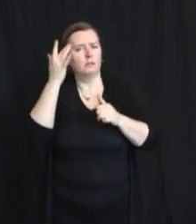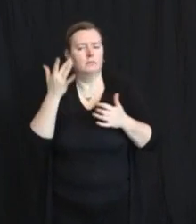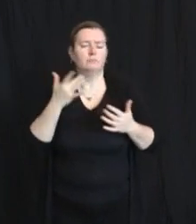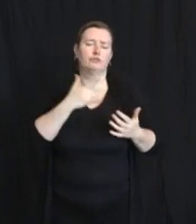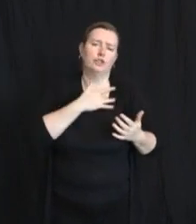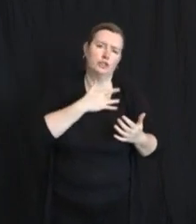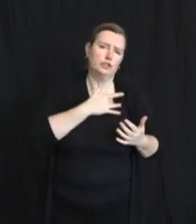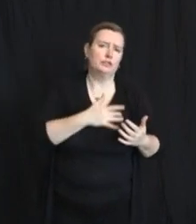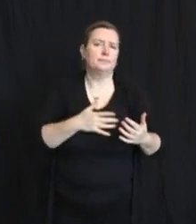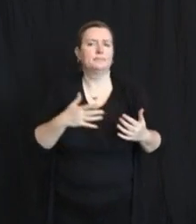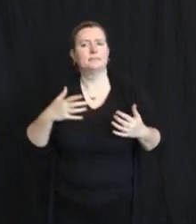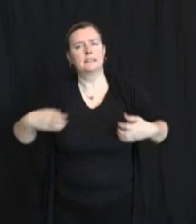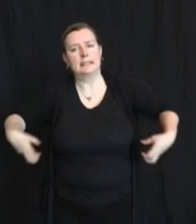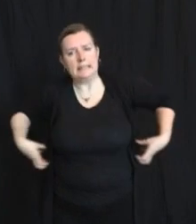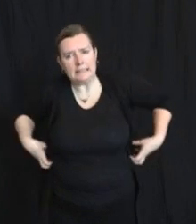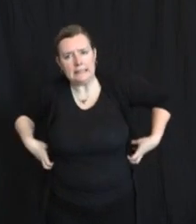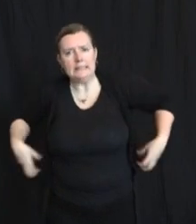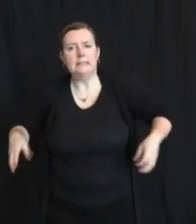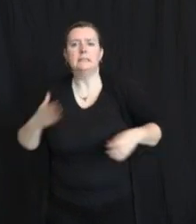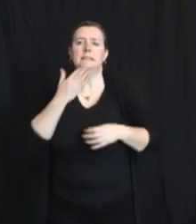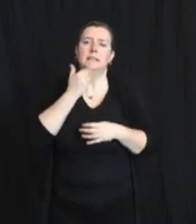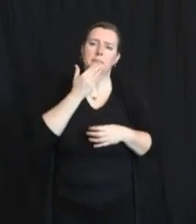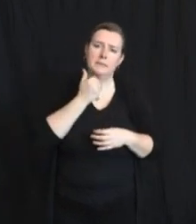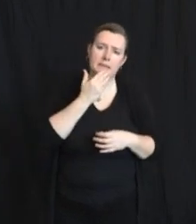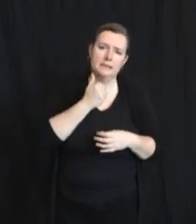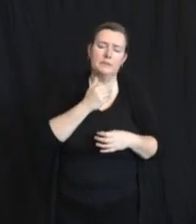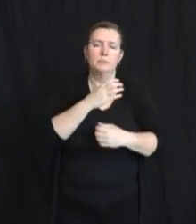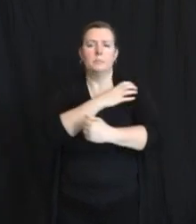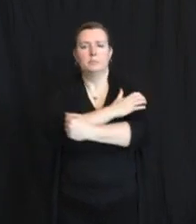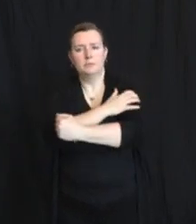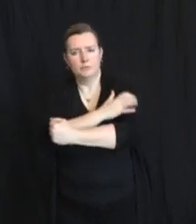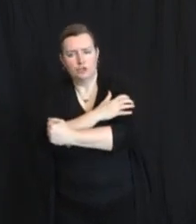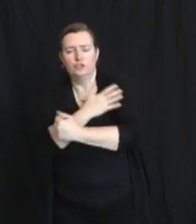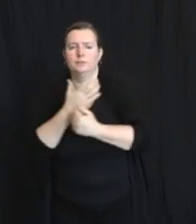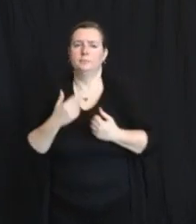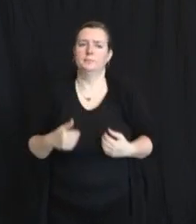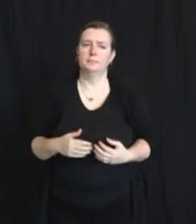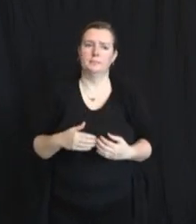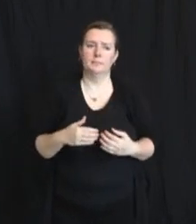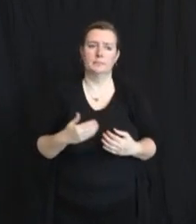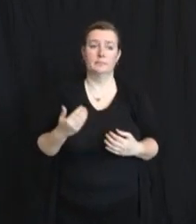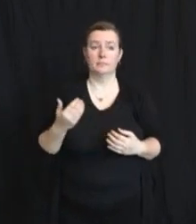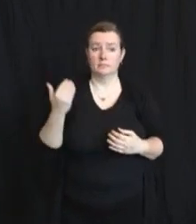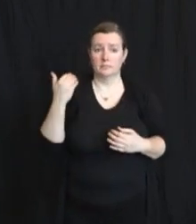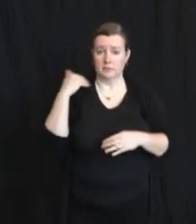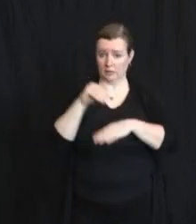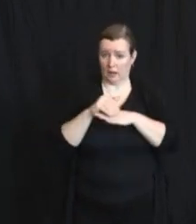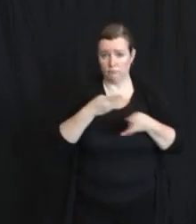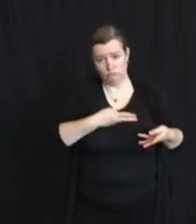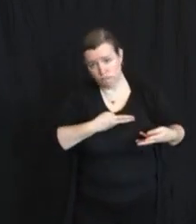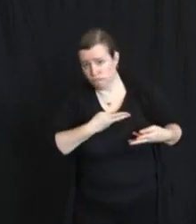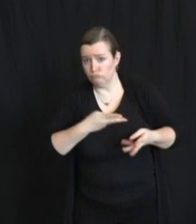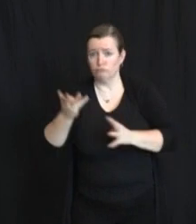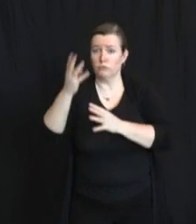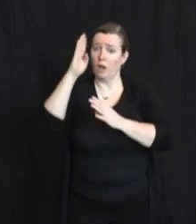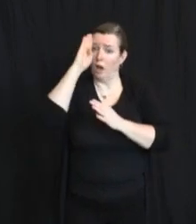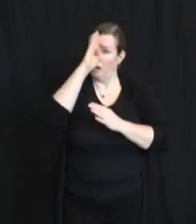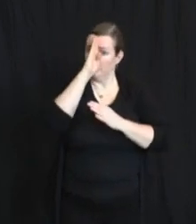report 7,240 hospitalizations last night, basically flat over the last 2 days. There